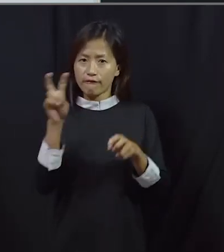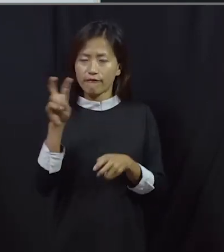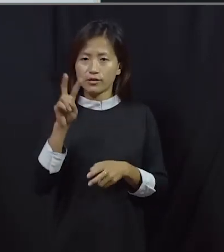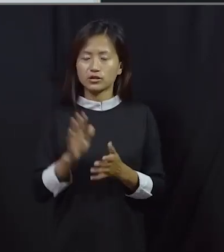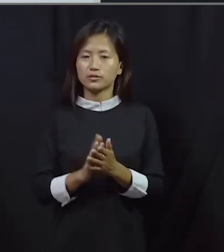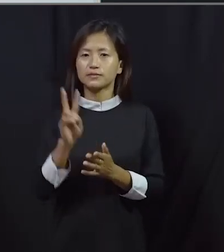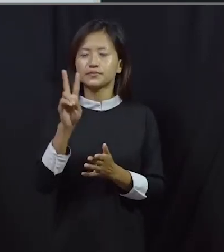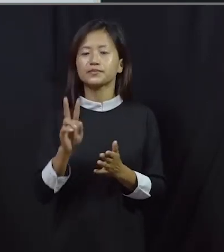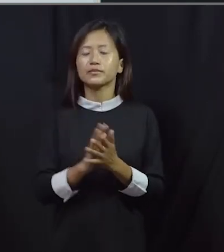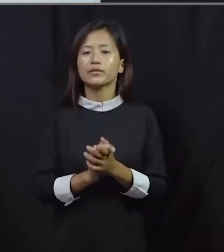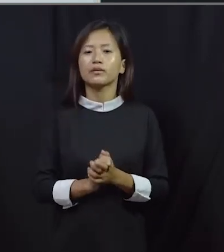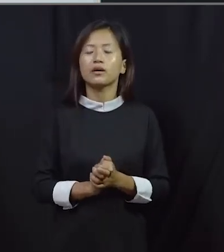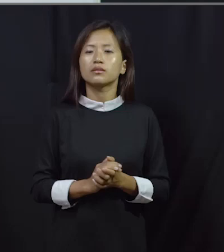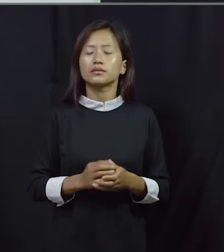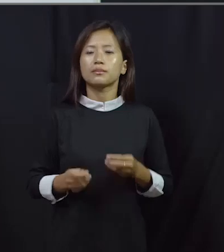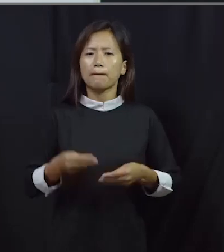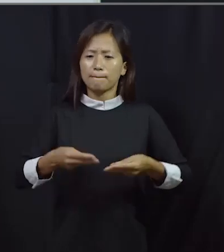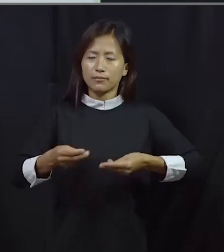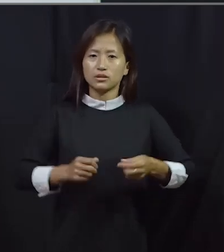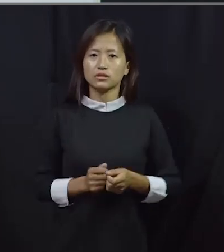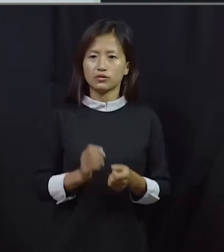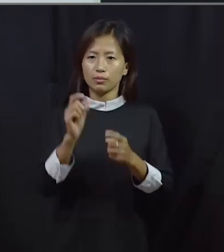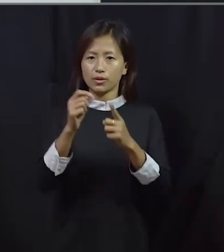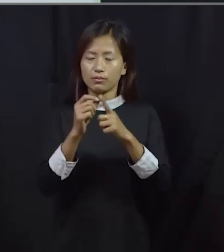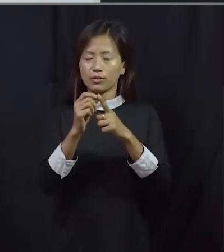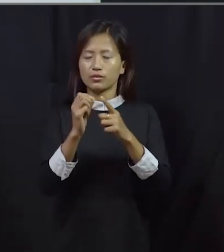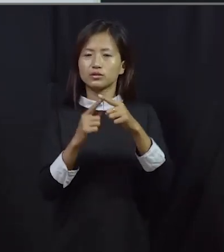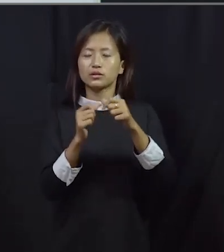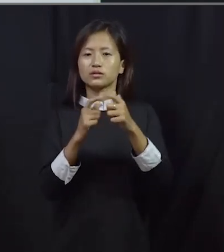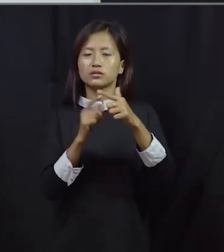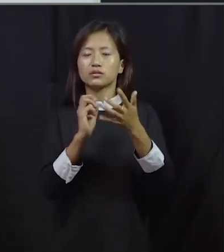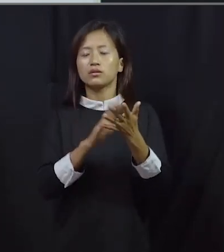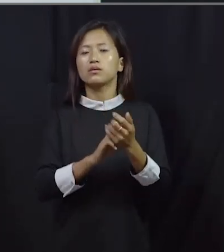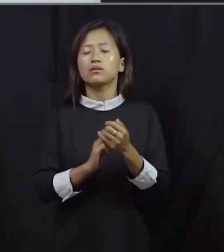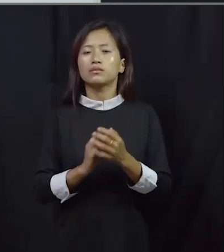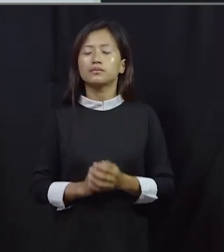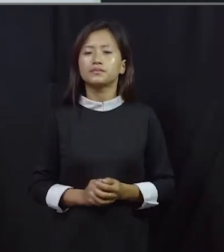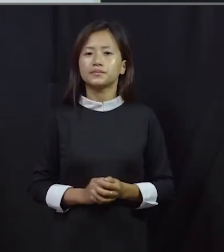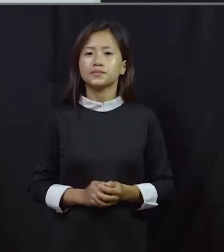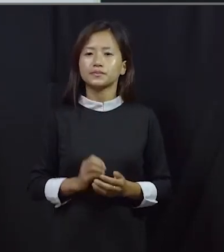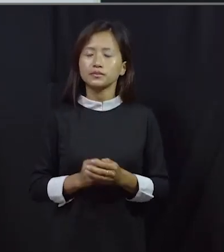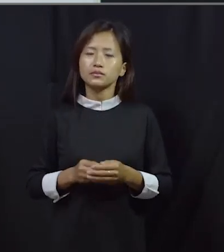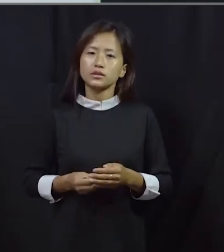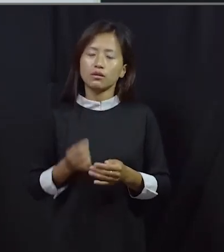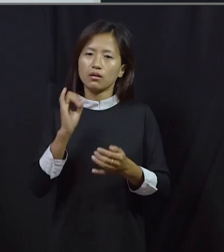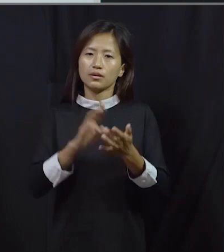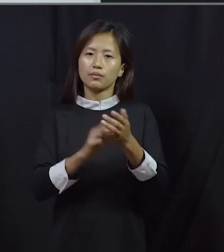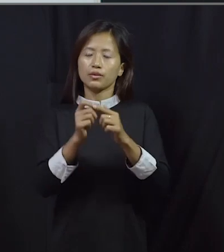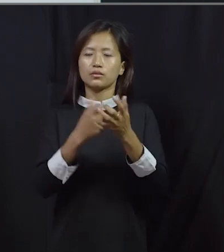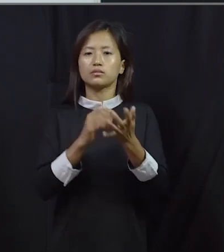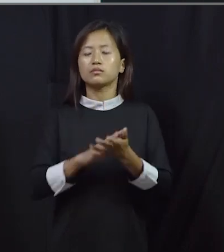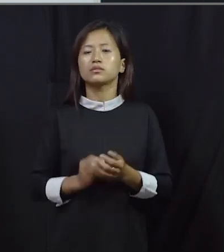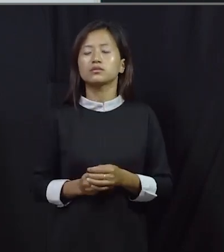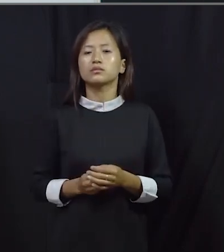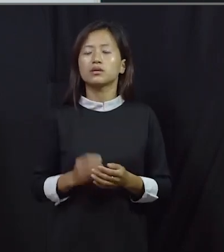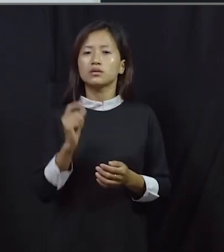export import business, say, for potato. Okay, every time when they import something, right, when they import something to you, that